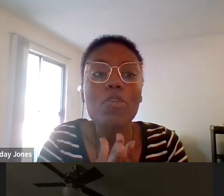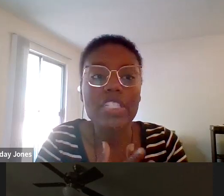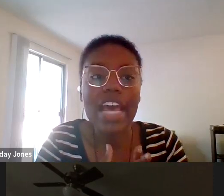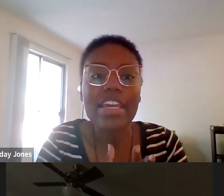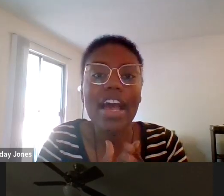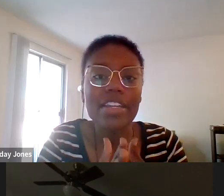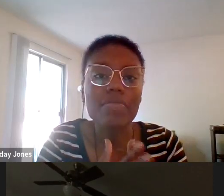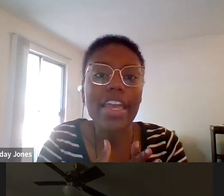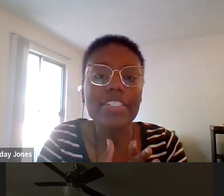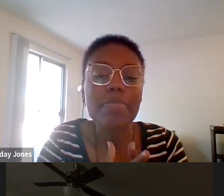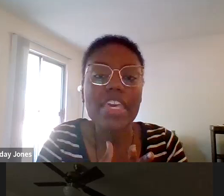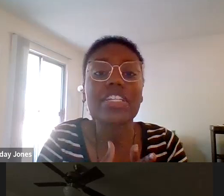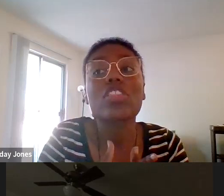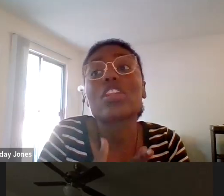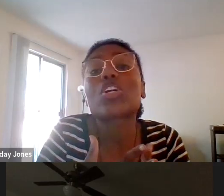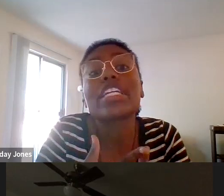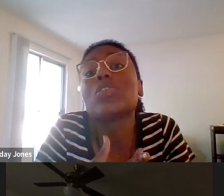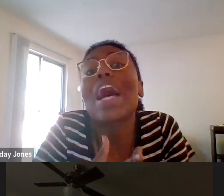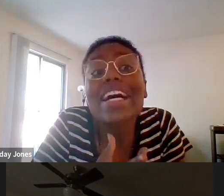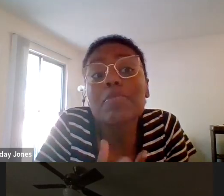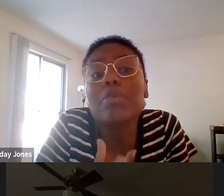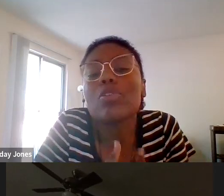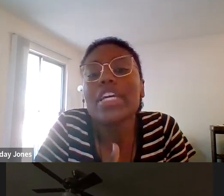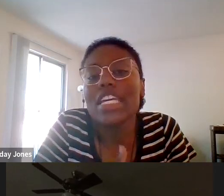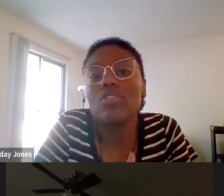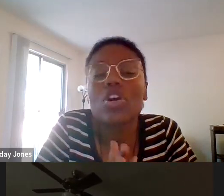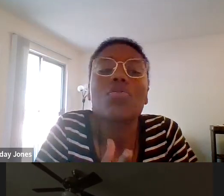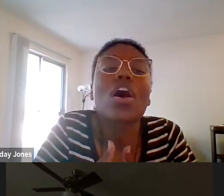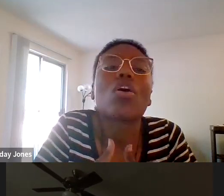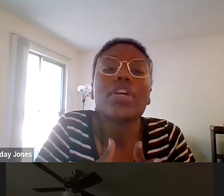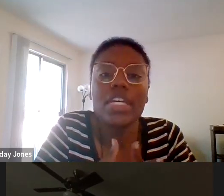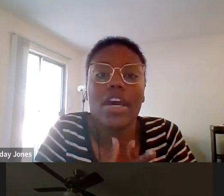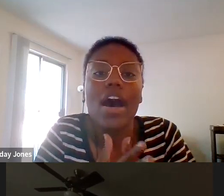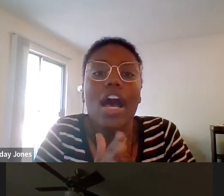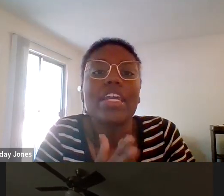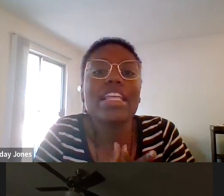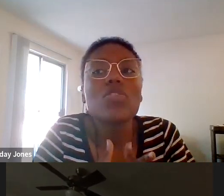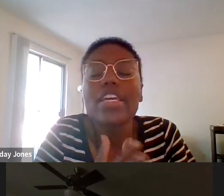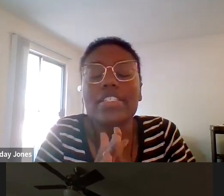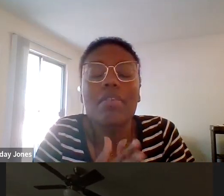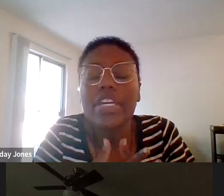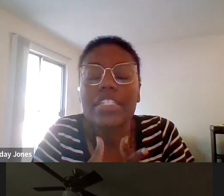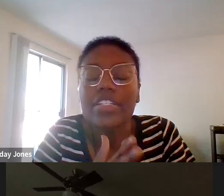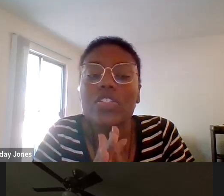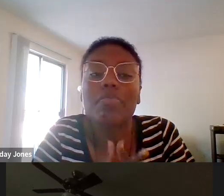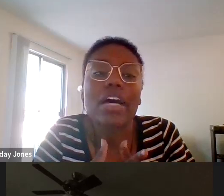in a formal setting, kind of like something learning to ask people if you don't know. And I do think some incidents are bound